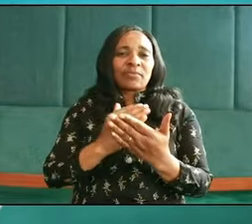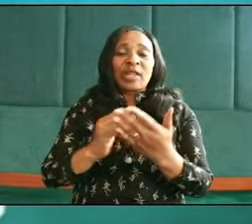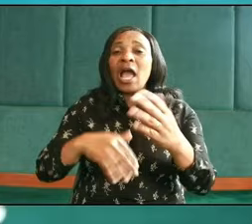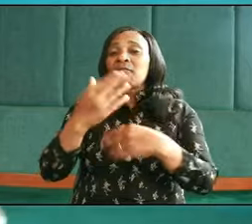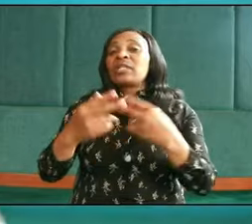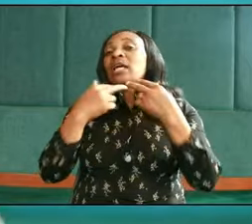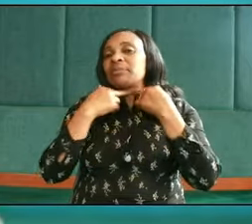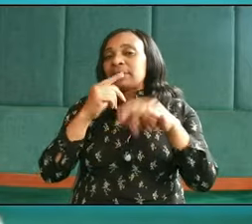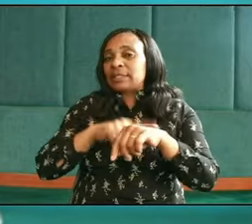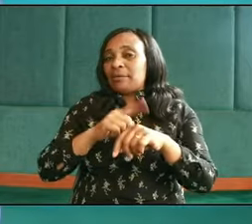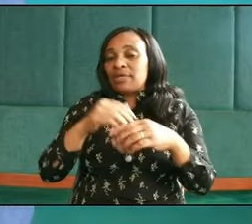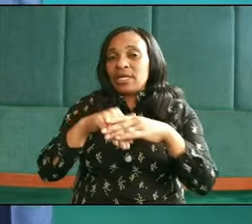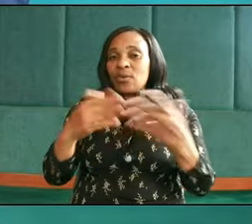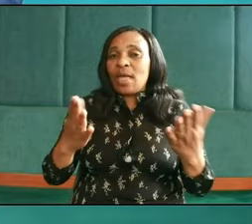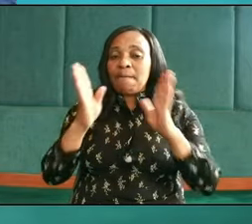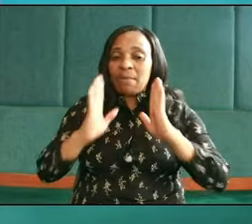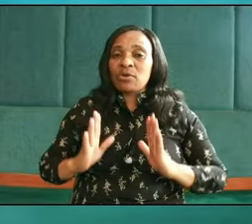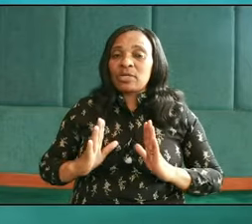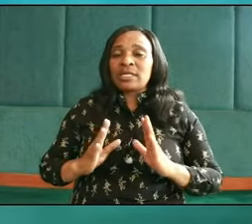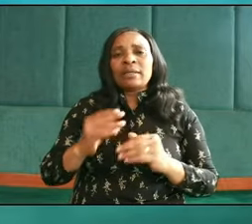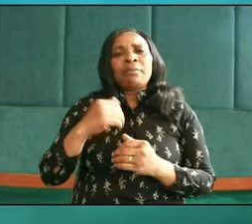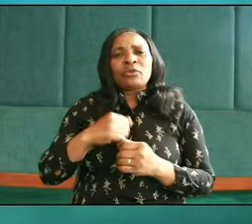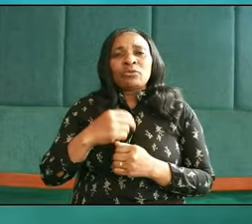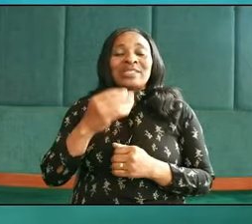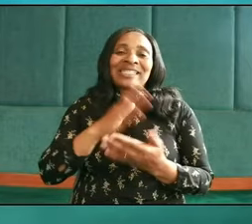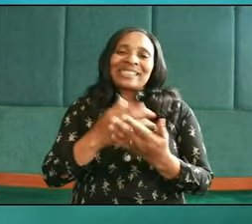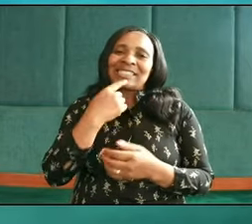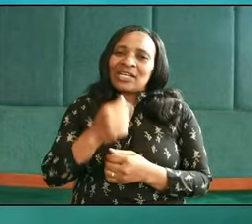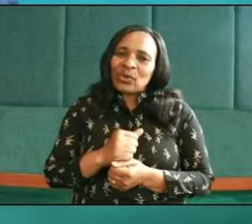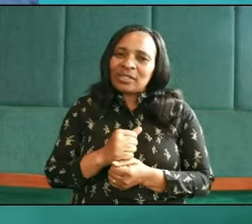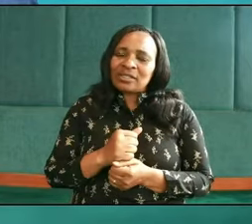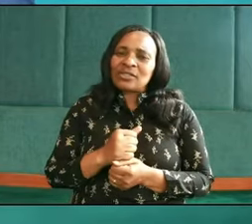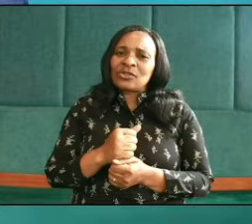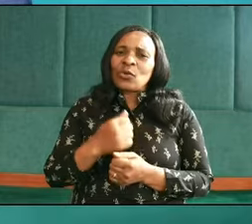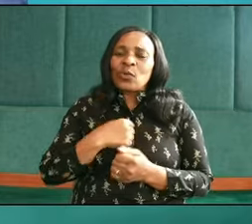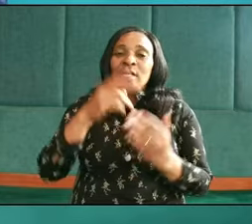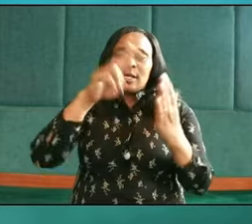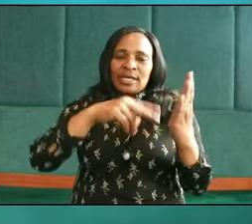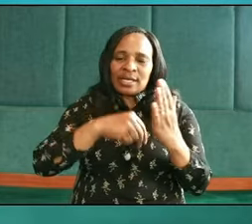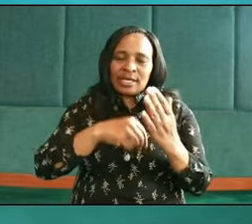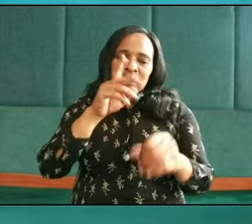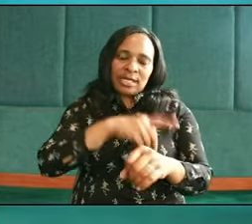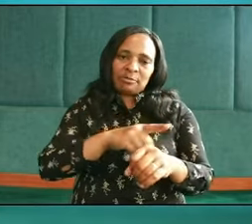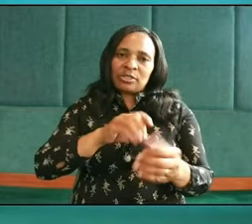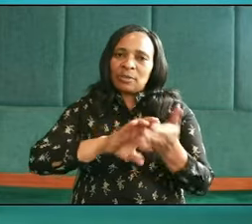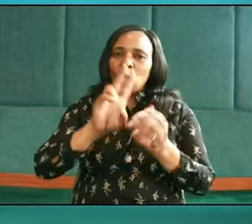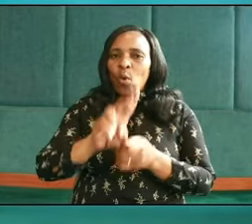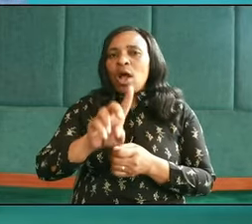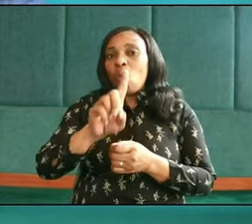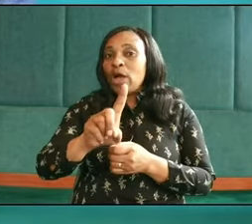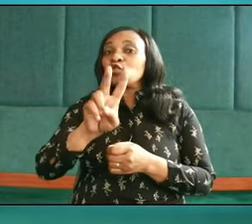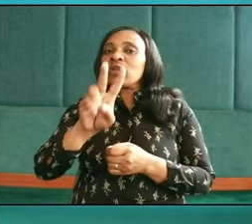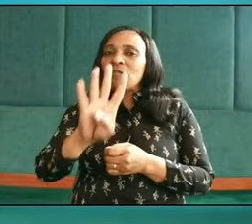the captivity in Babylon, they sing and say, we read Psalm 124, and it